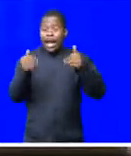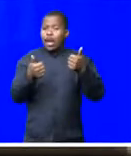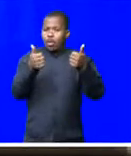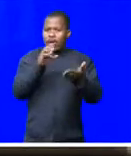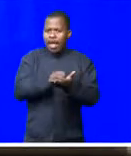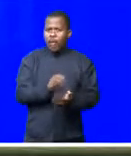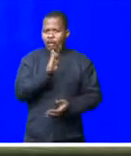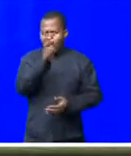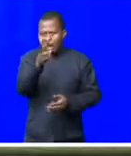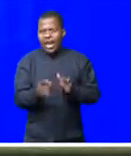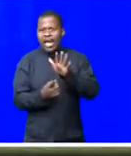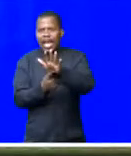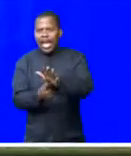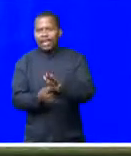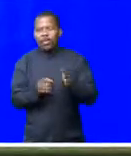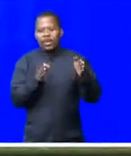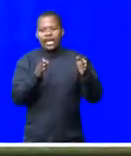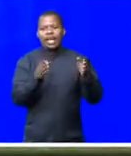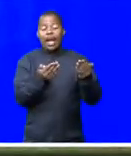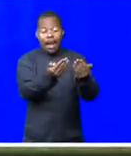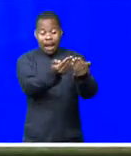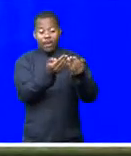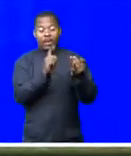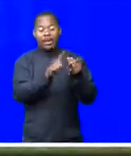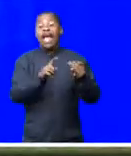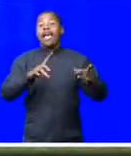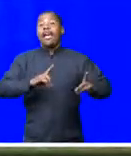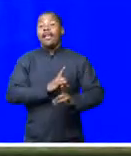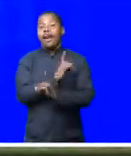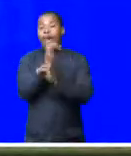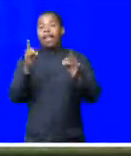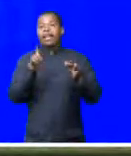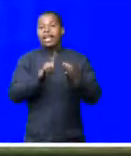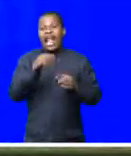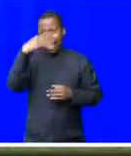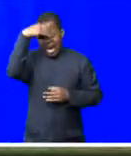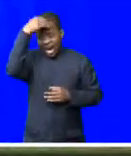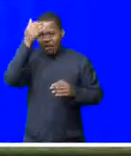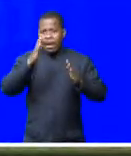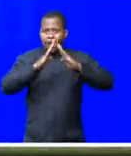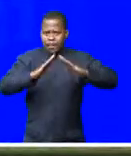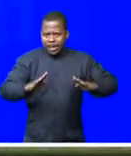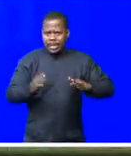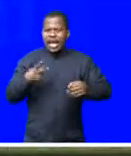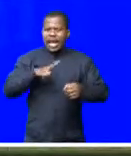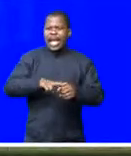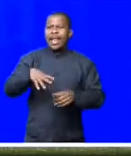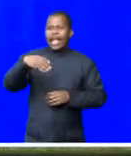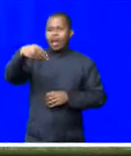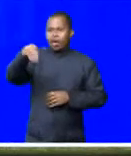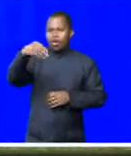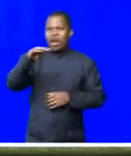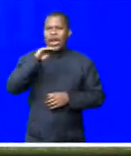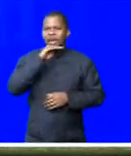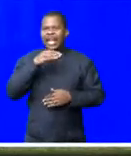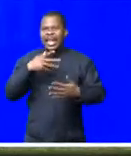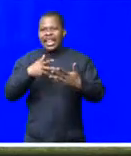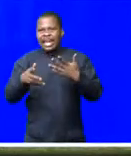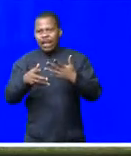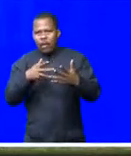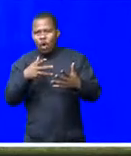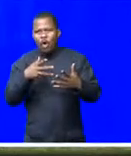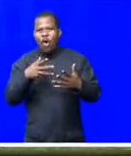kutempilo kuti tonkeke tinhlangothi nematiko ahulumende. Lona ke bhukwana ucukethe konke lebatawutikhumbuta ngako